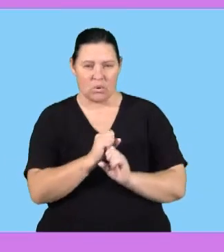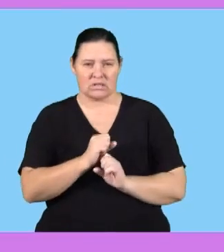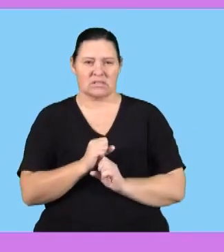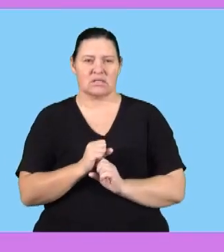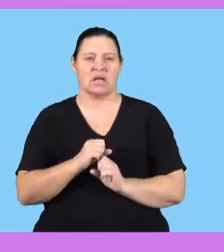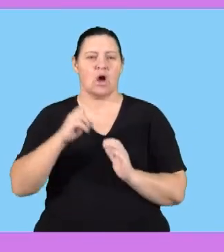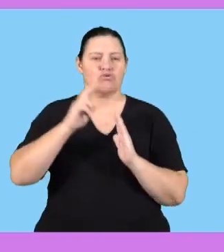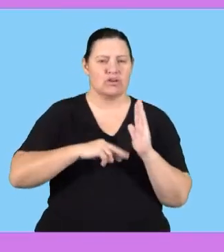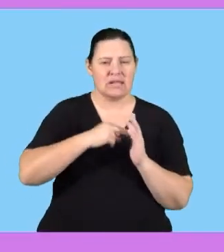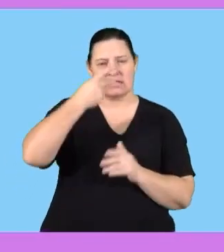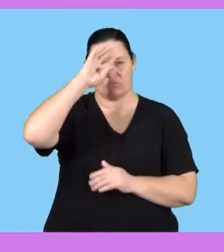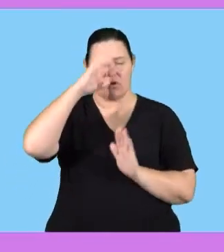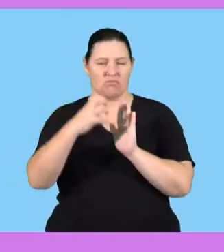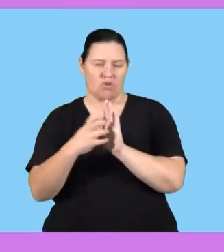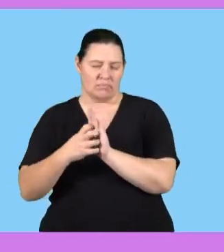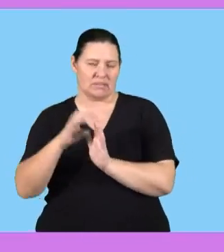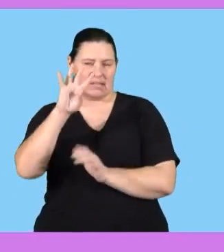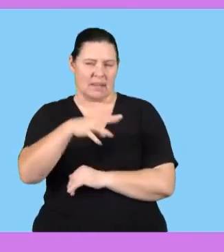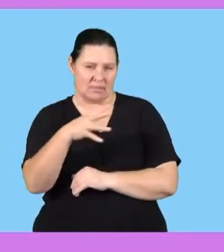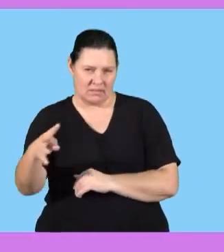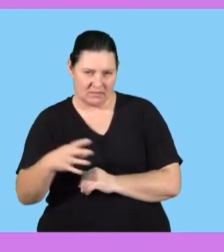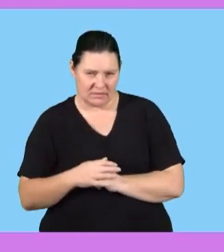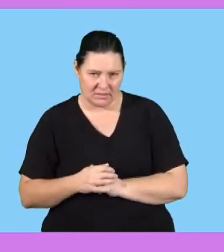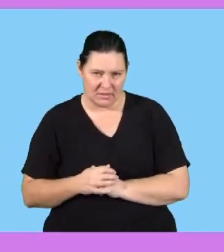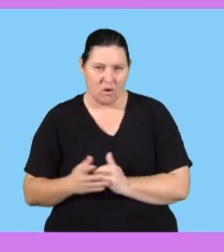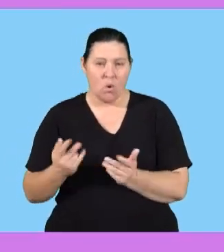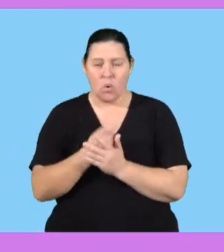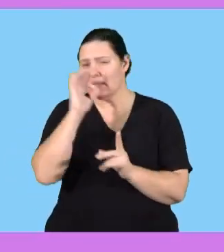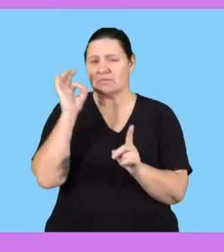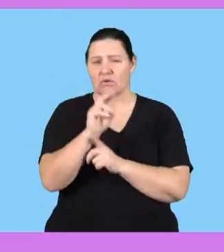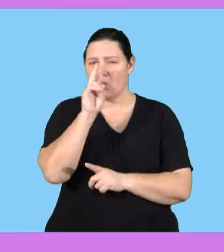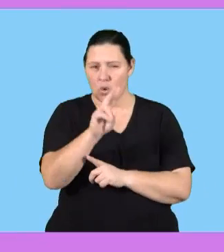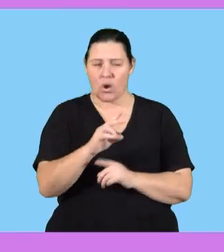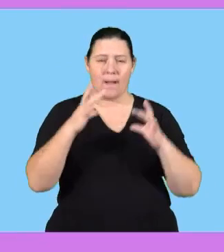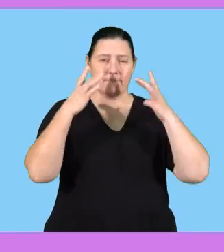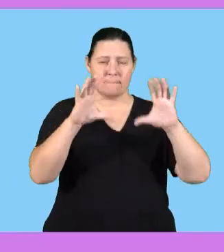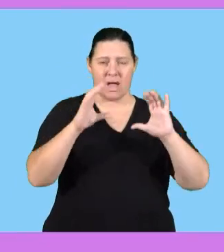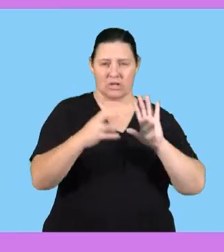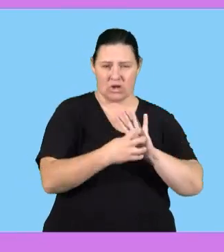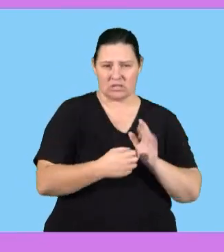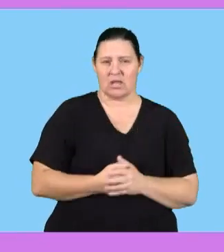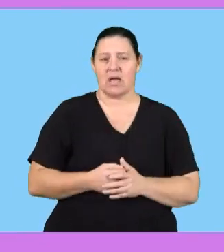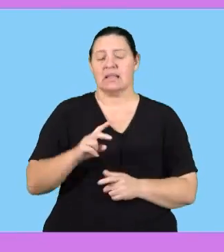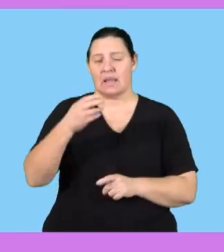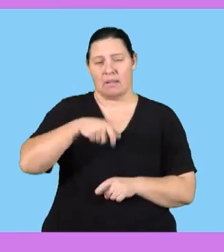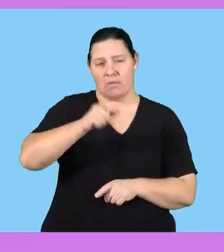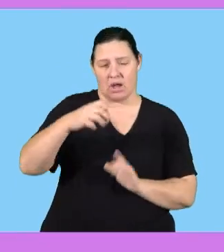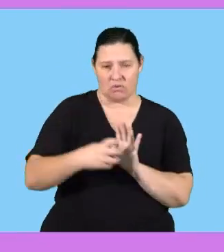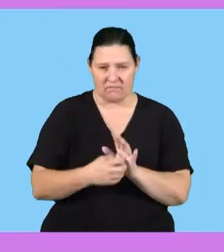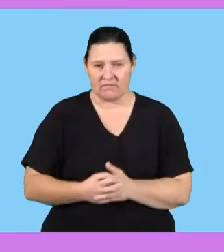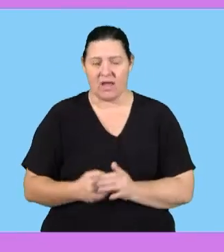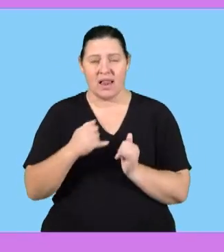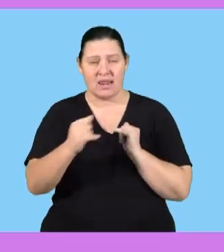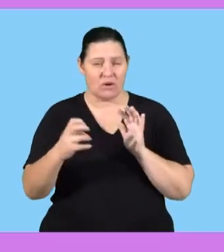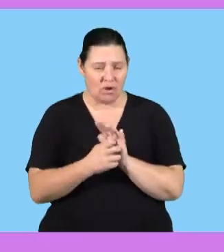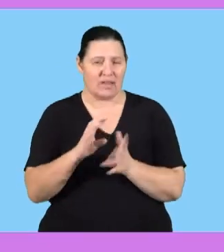reading and interpreting graphs and tables. We specifically looked at pie charts, double bar graph, line graph,